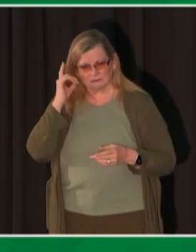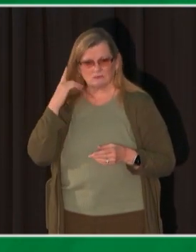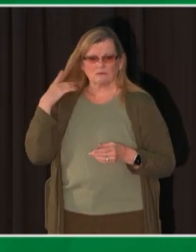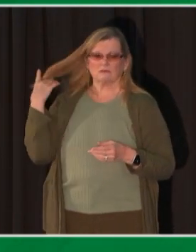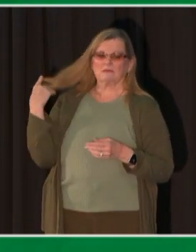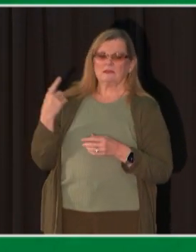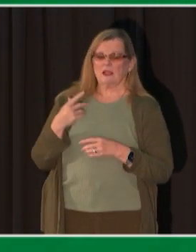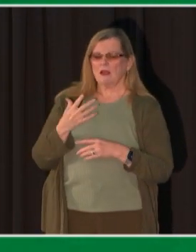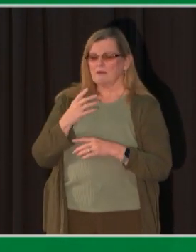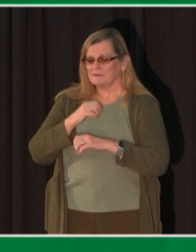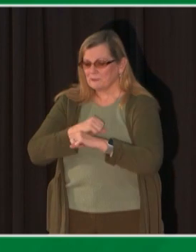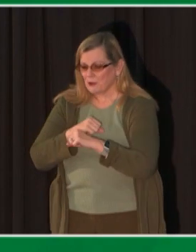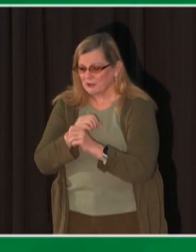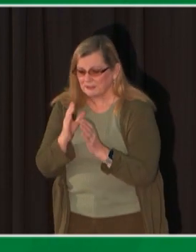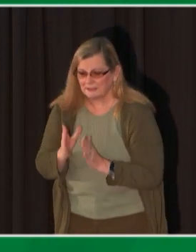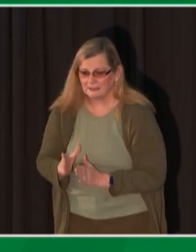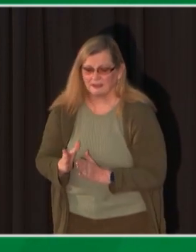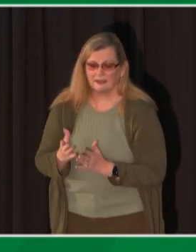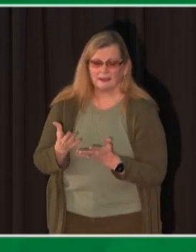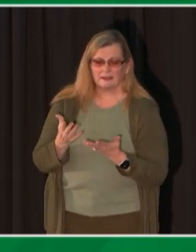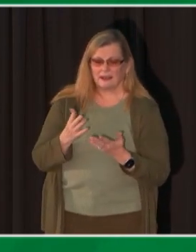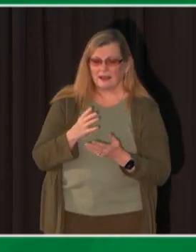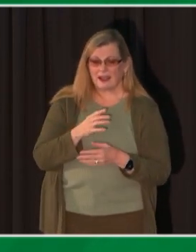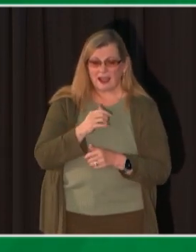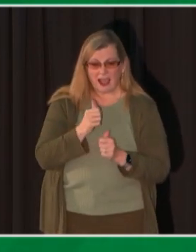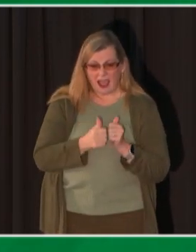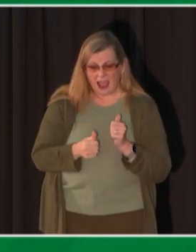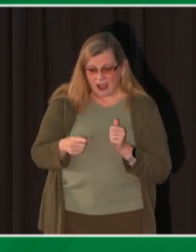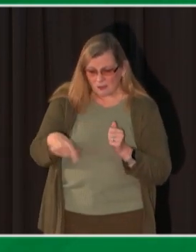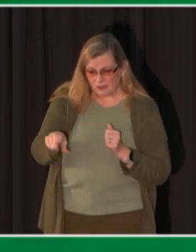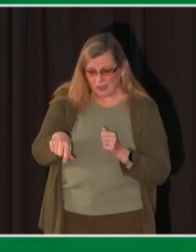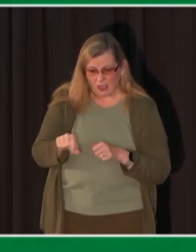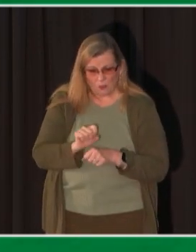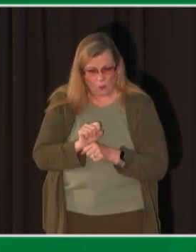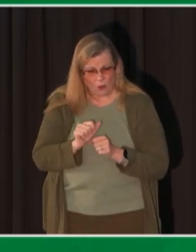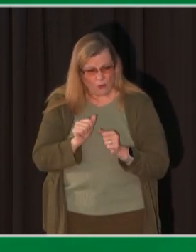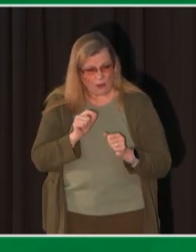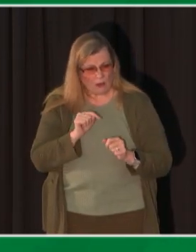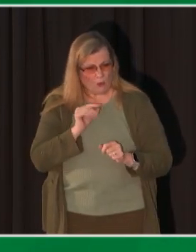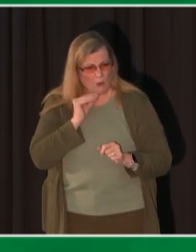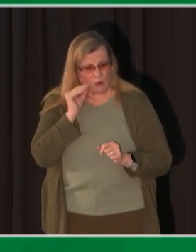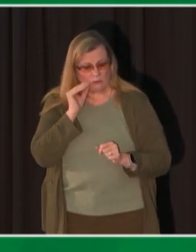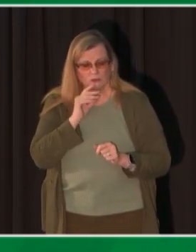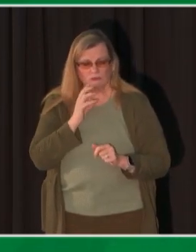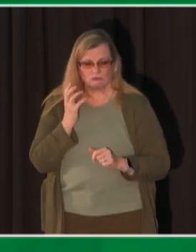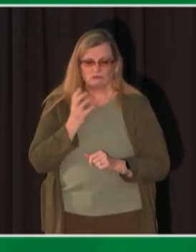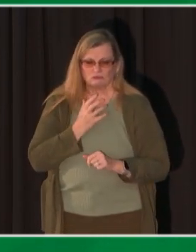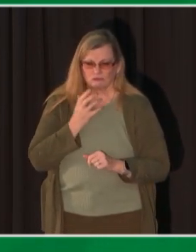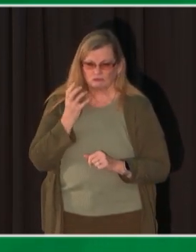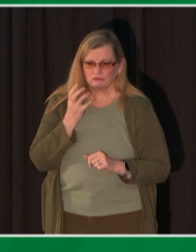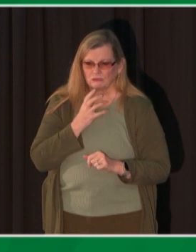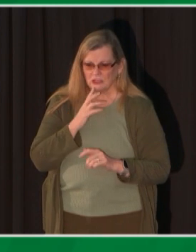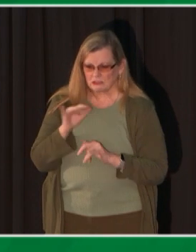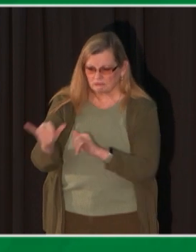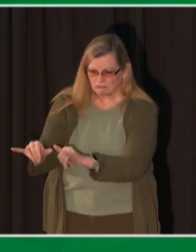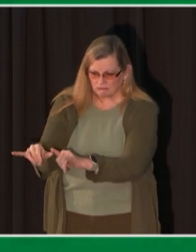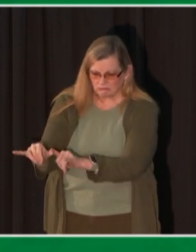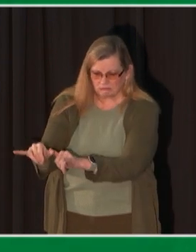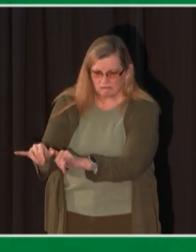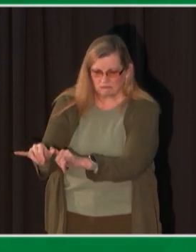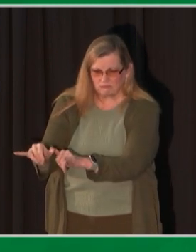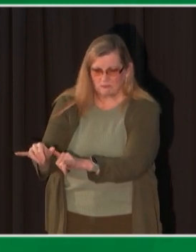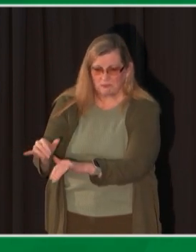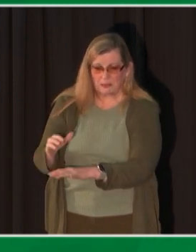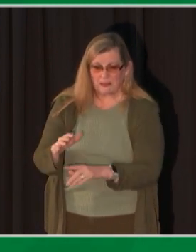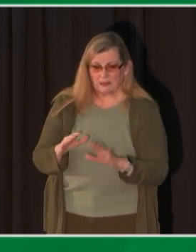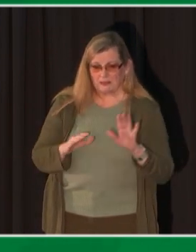team to ensure that learning at home is successful as for many students as possible. I can't say enough about the work of our educators,